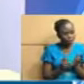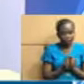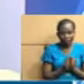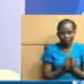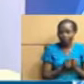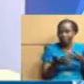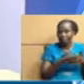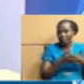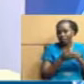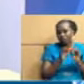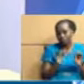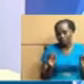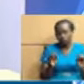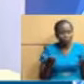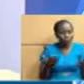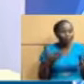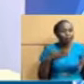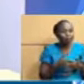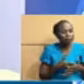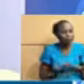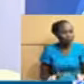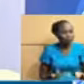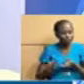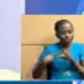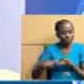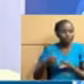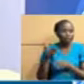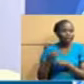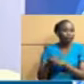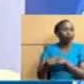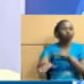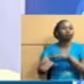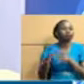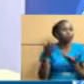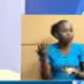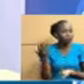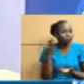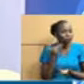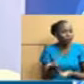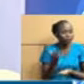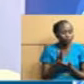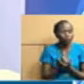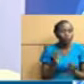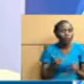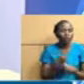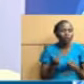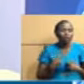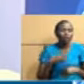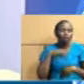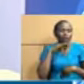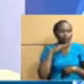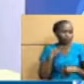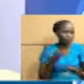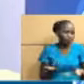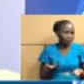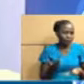things, we are stuck. Trucks are in the line for, 20 kilometers, because we can never get enough kits.